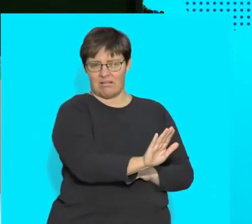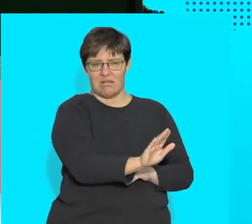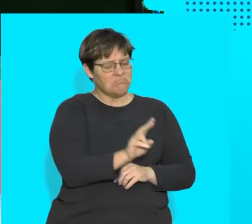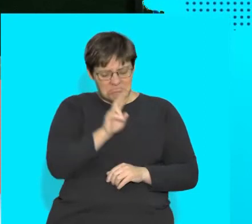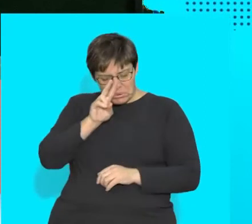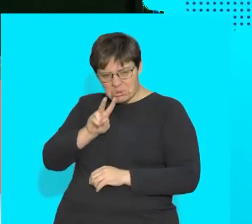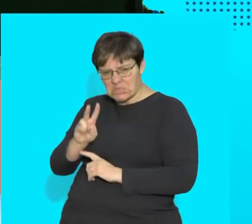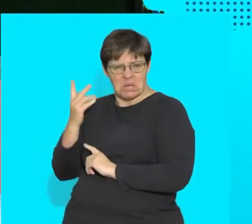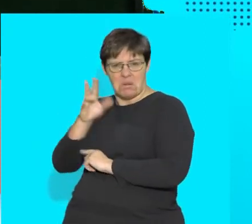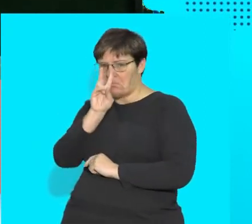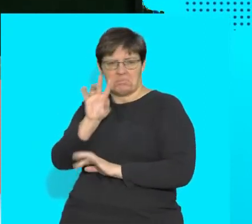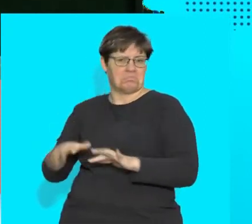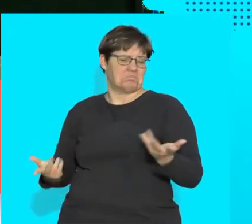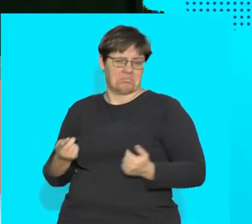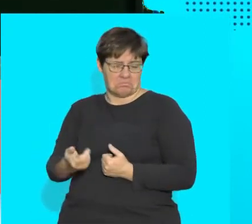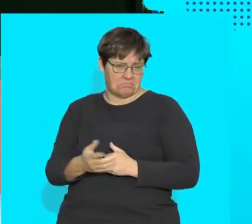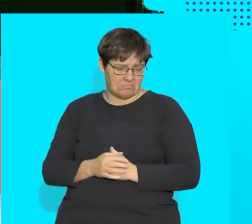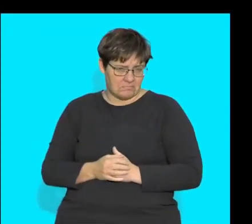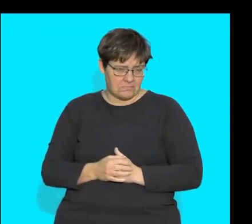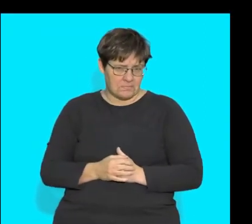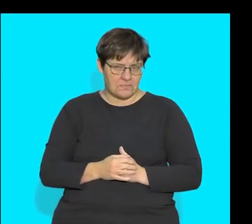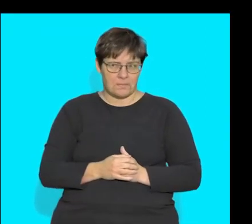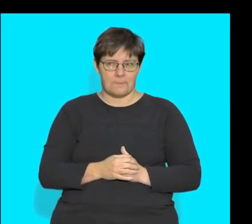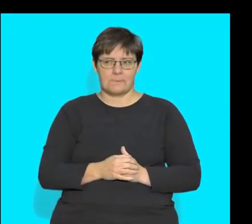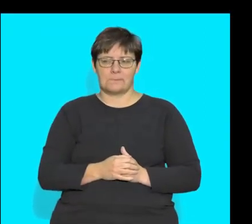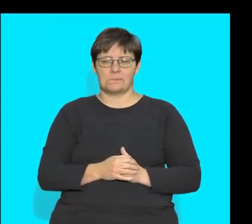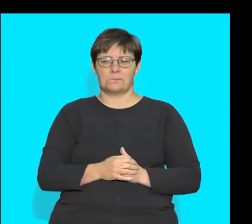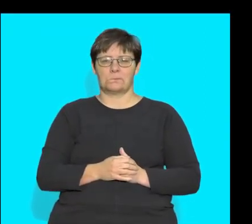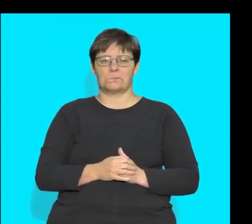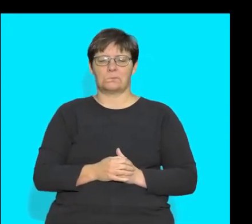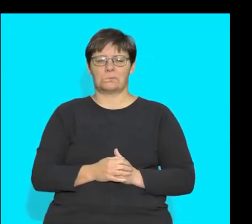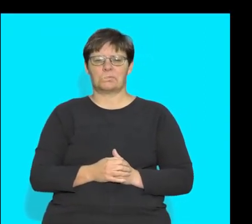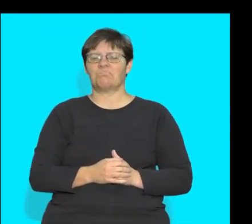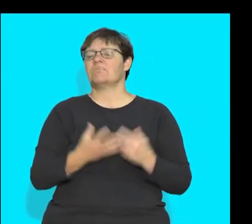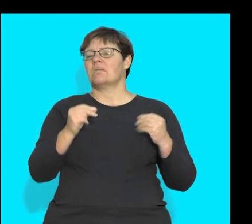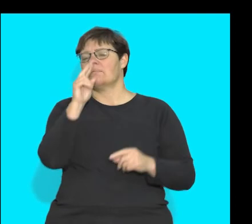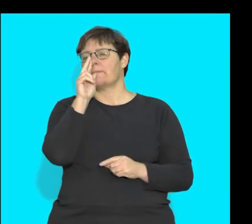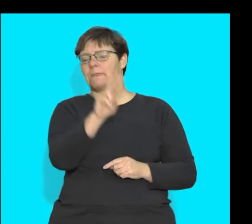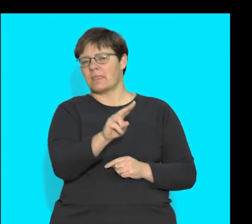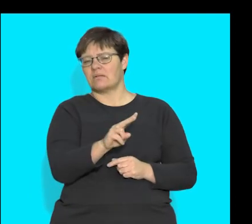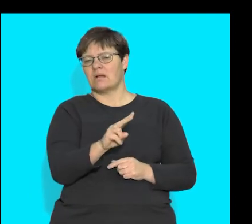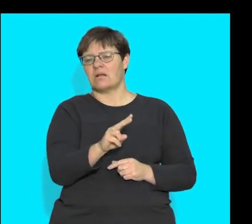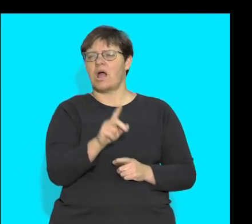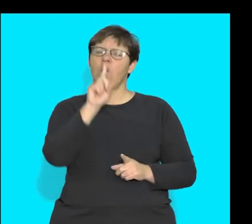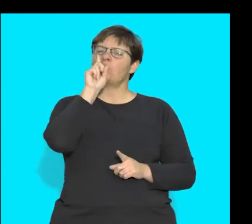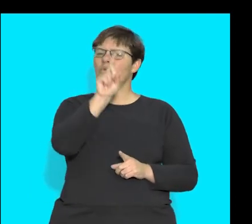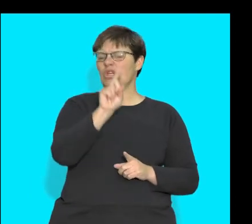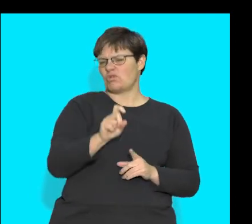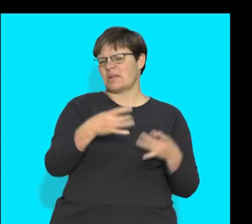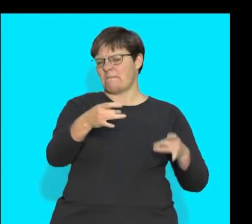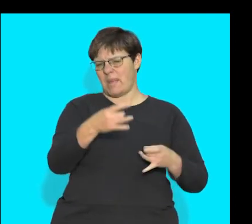some reason, we don't see them in a plant cell at all. Okay, guys, so let's have a look at